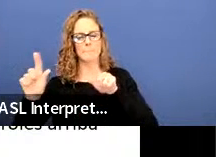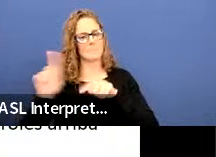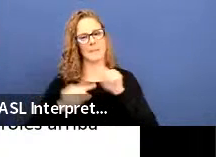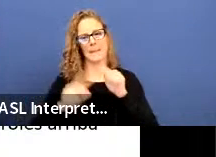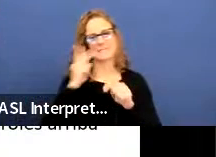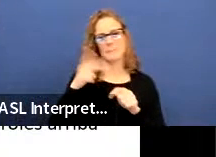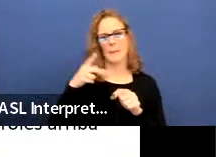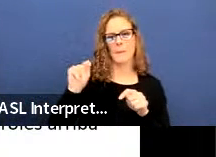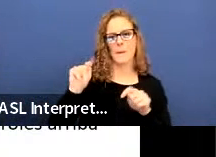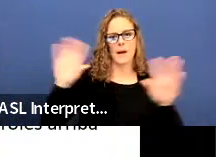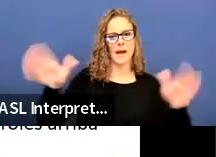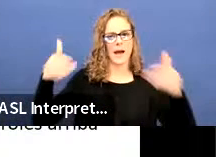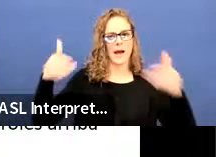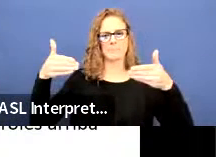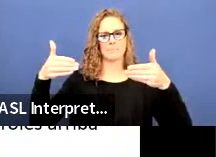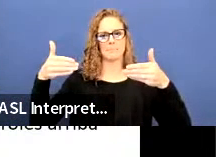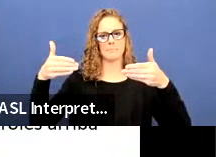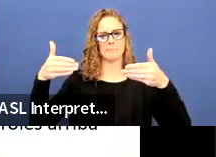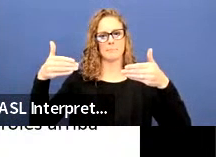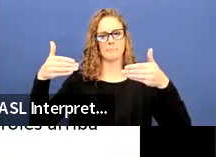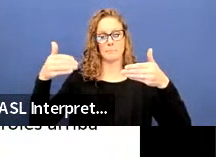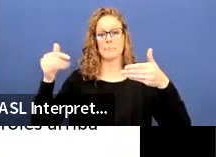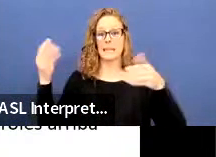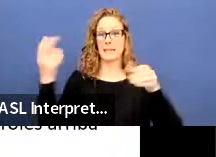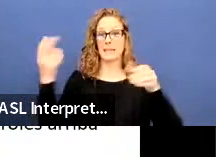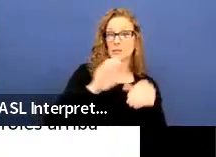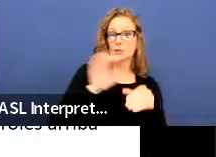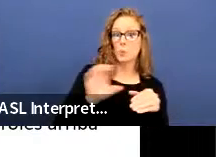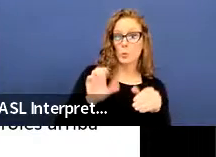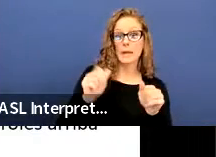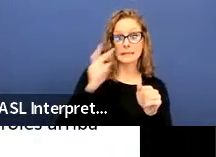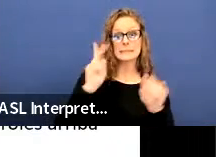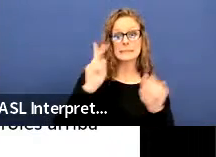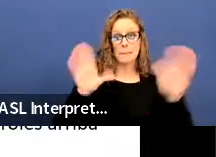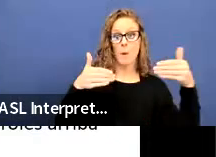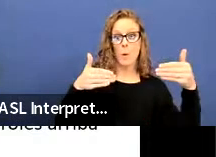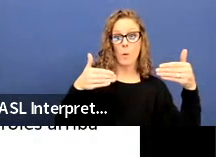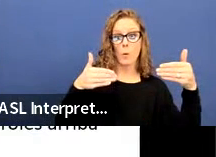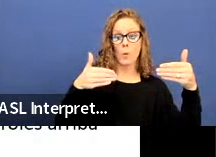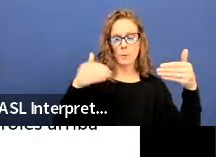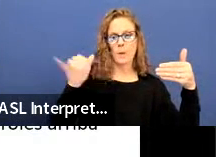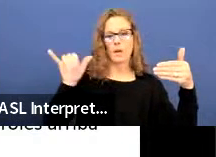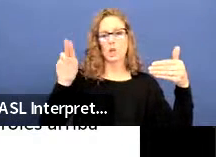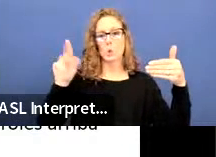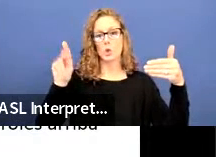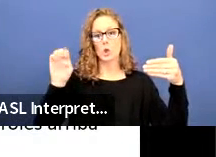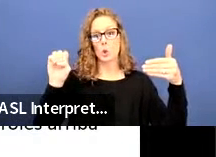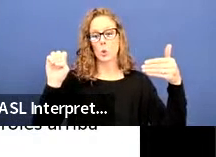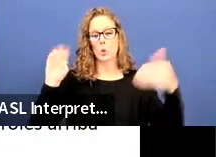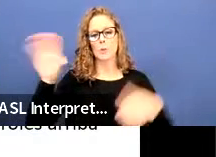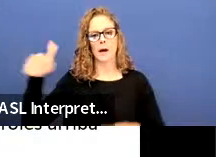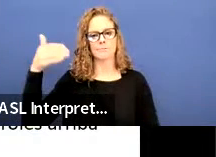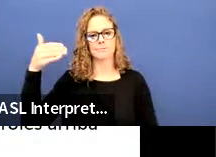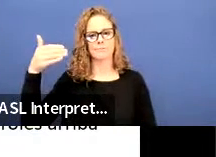able to see the speaker unless you join us via Zoom. Finally, please feel free for